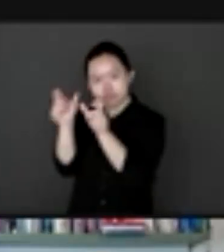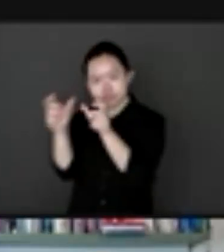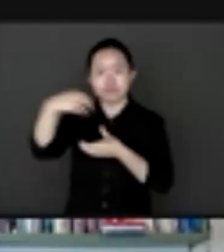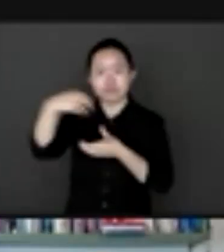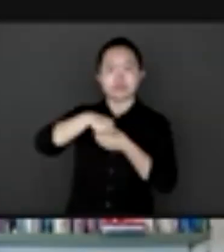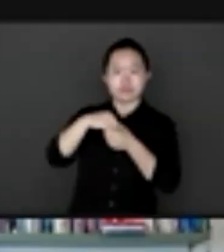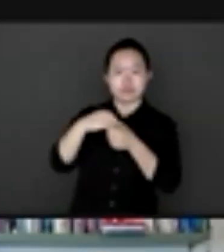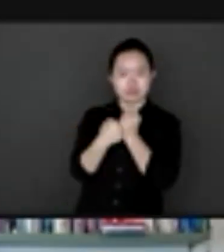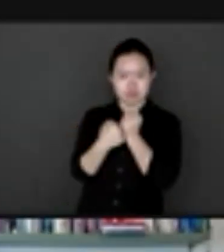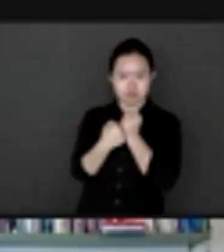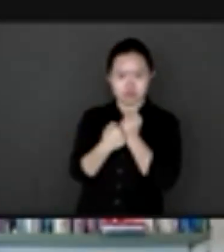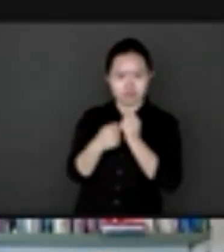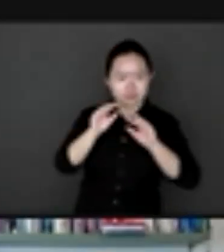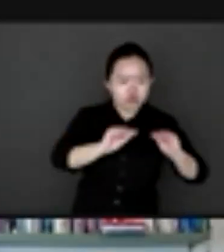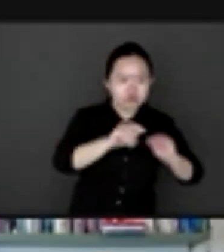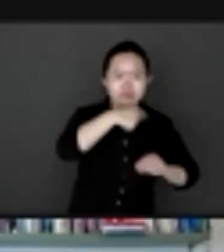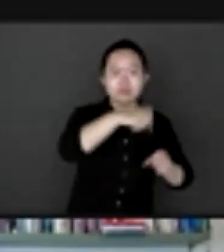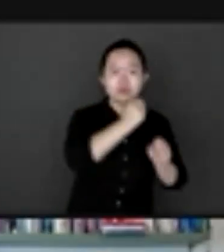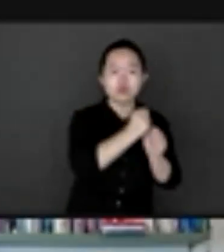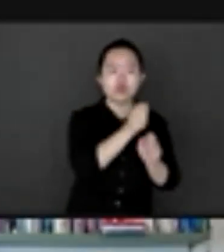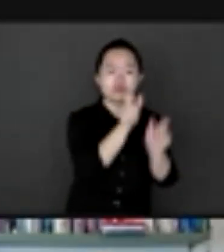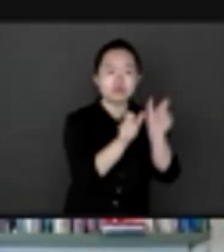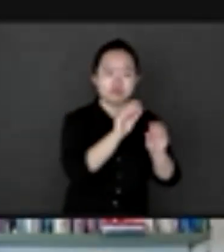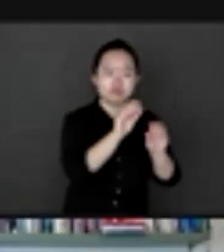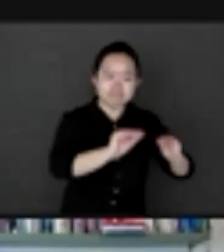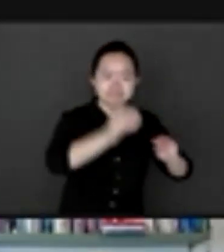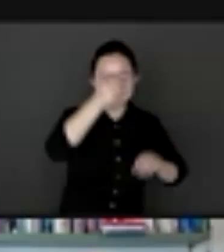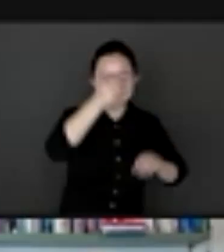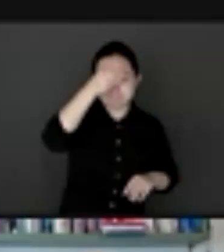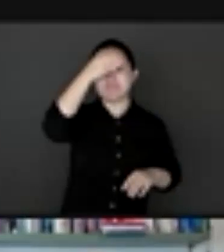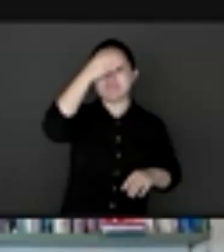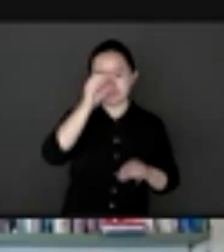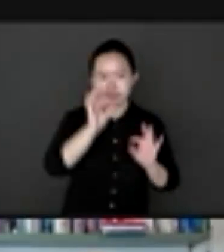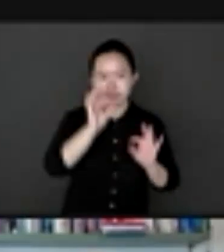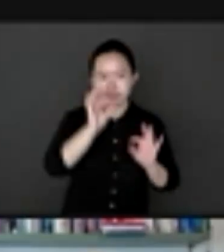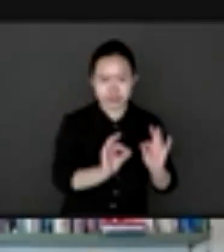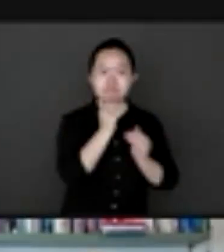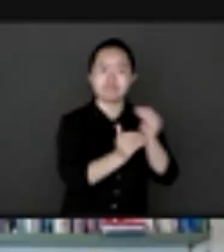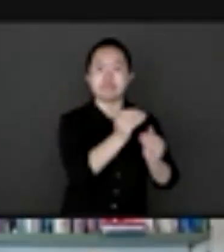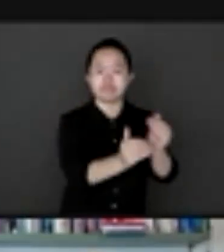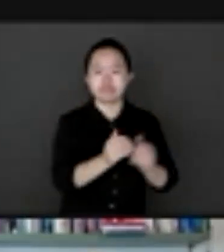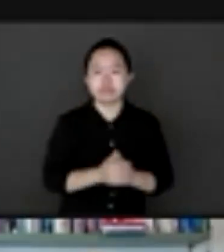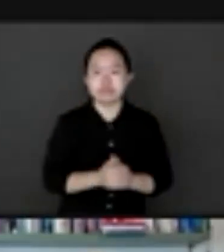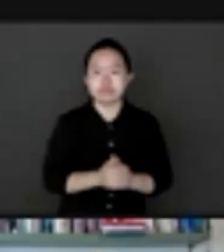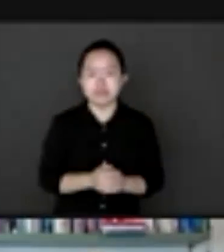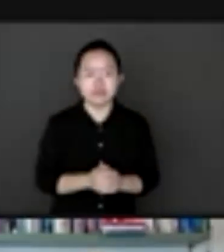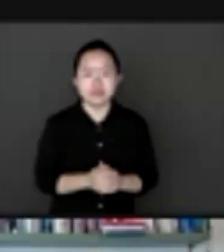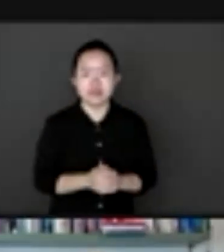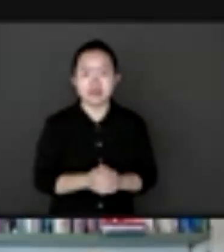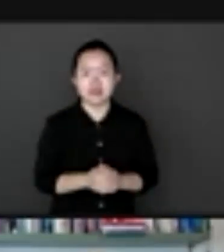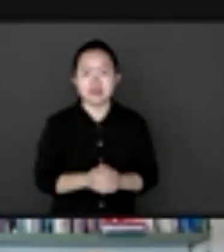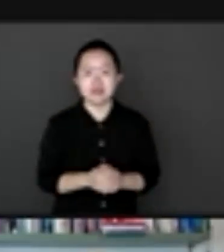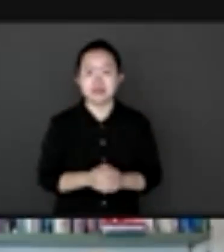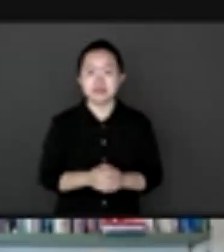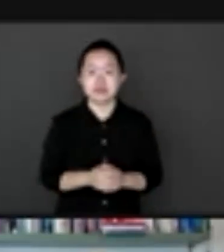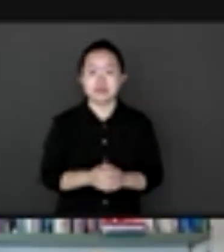slide. We do real-world usability testing, collaborating with organizations like the Italian Accessibility Days to conduct sessions